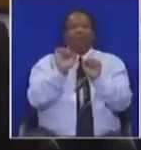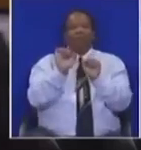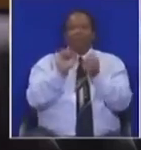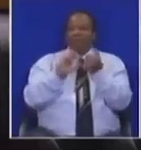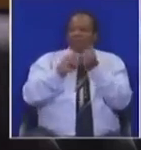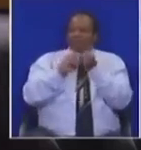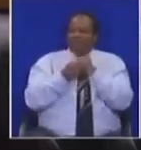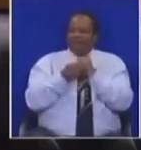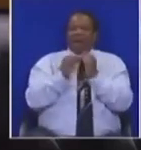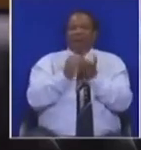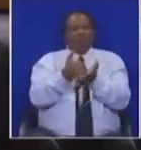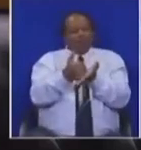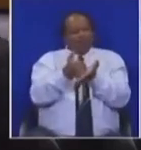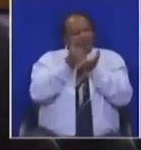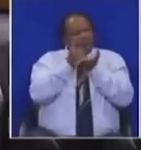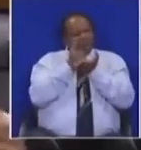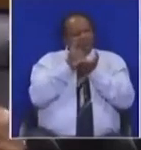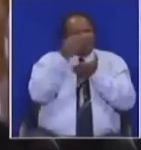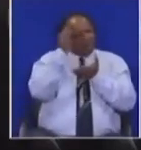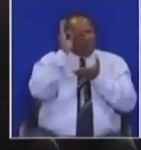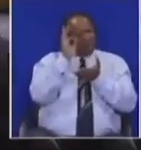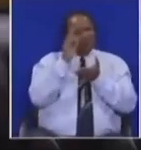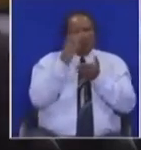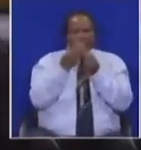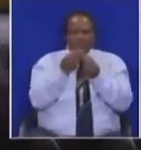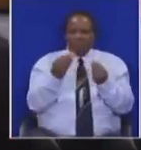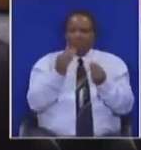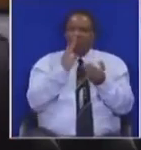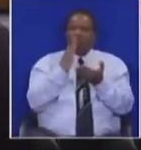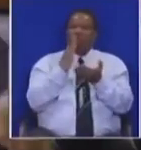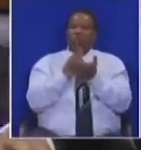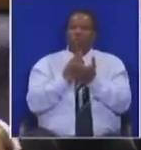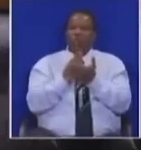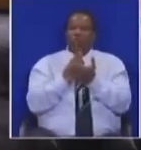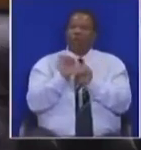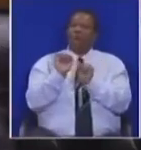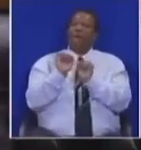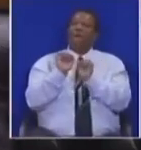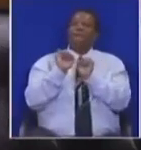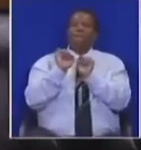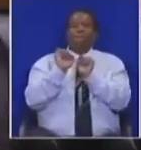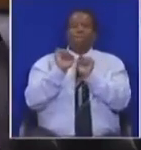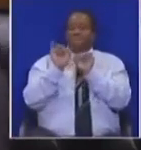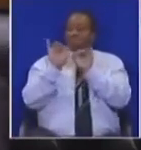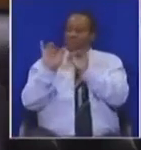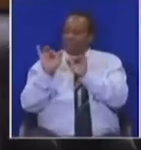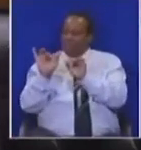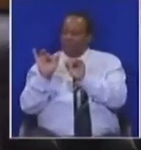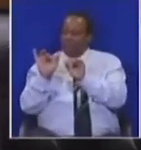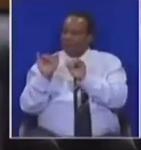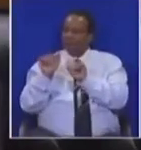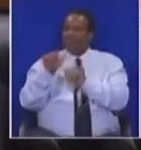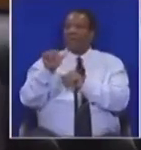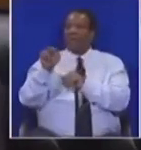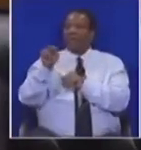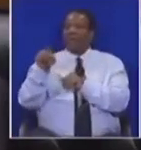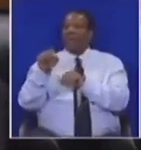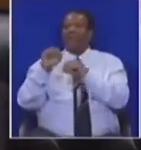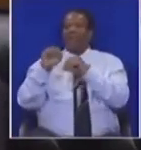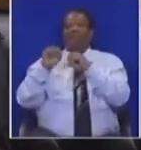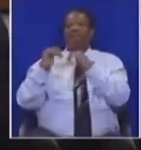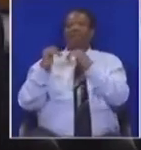sini esizosithola esokwenza ukuthi abantu baphathe umhlaba ngendlela elinganayo. Ngingathini ungayisapoti loo nto ngoba umhlaba